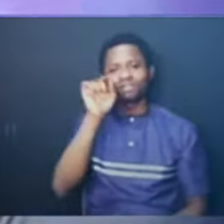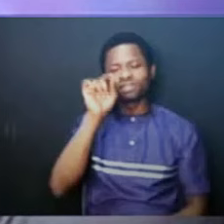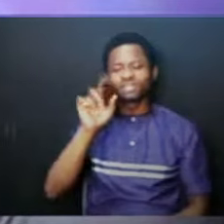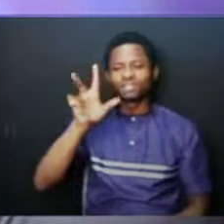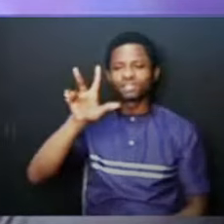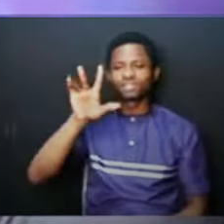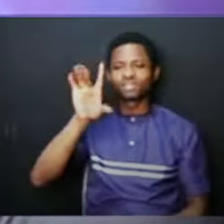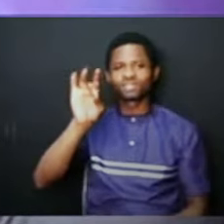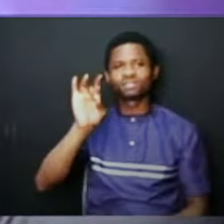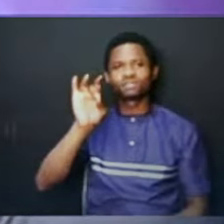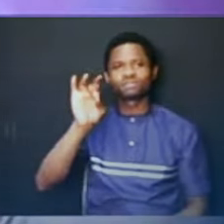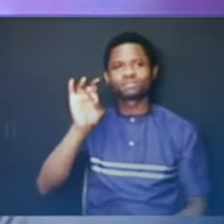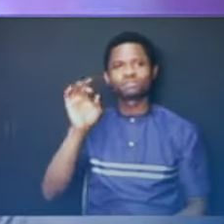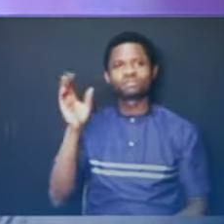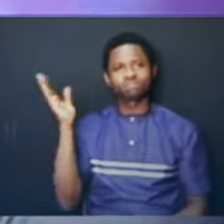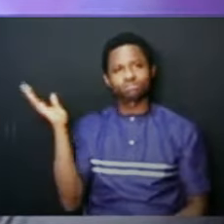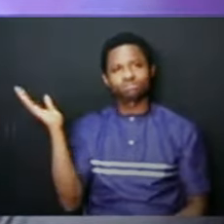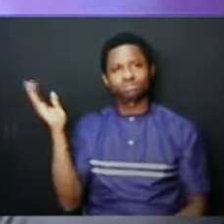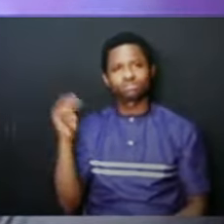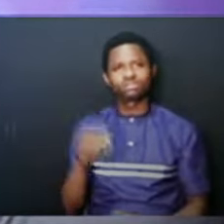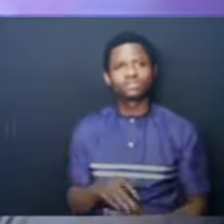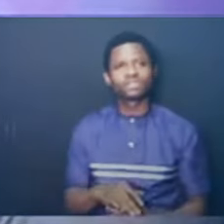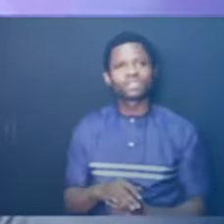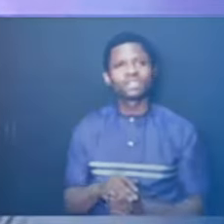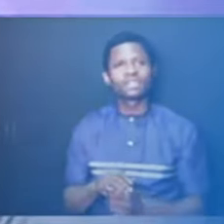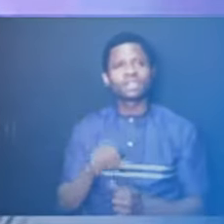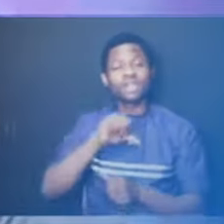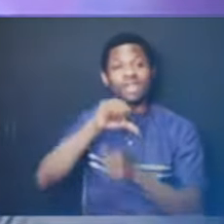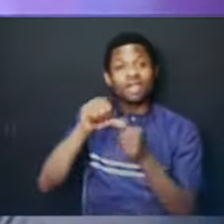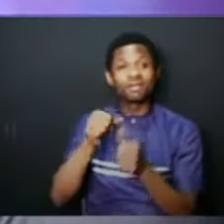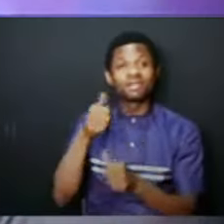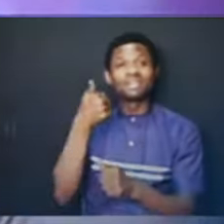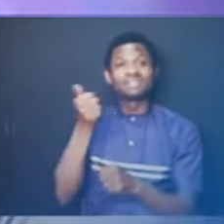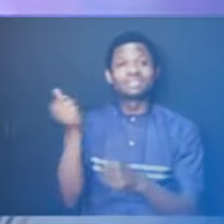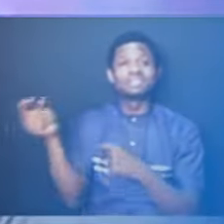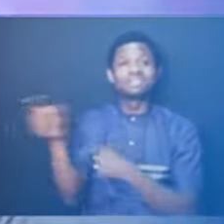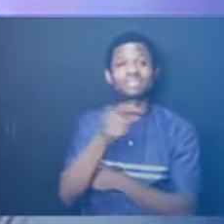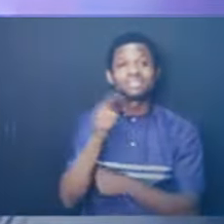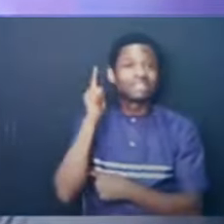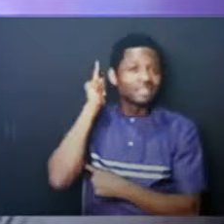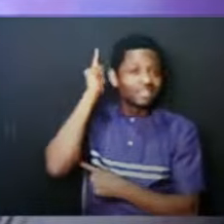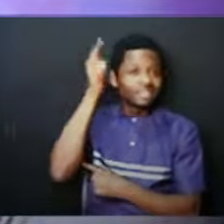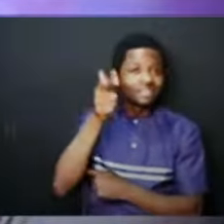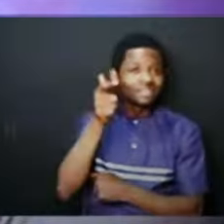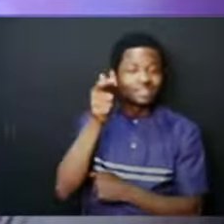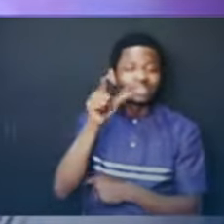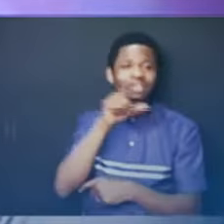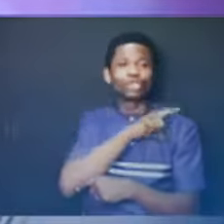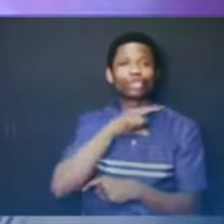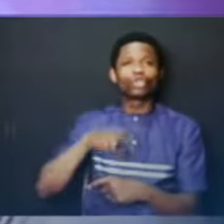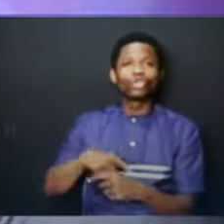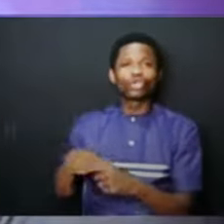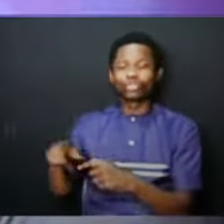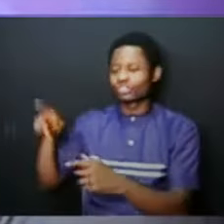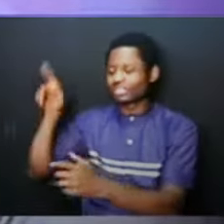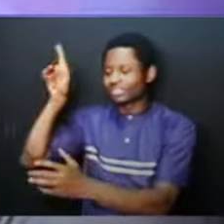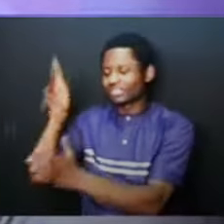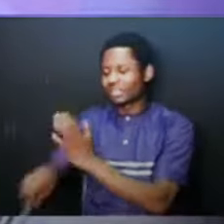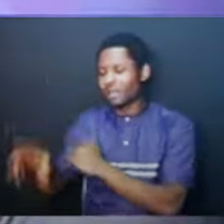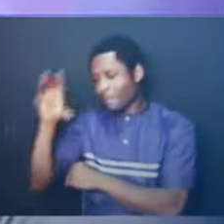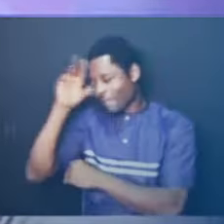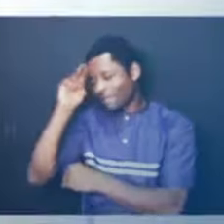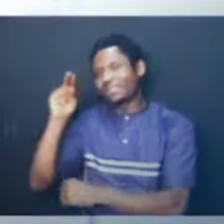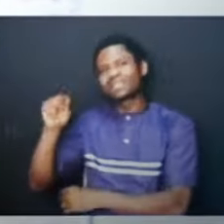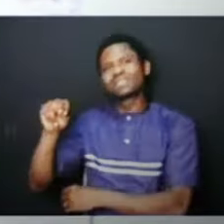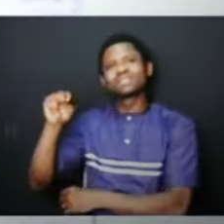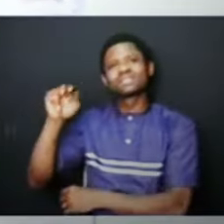38. All of us who can read. About 10 days later, the Lord struck Nabah and he died.